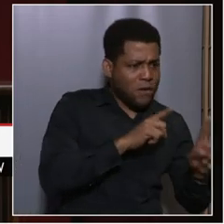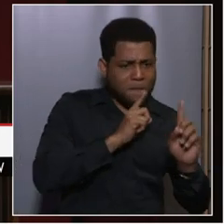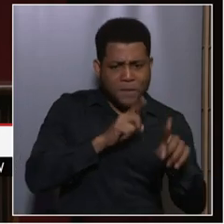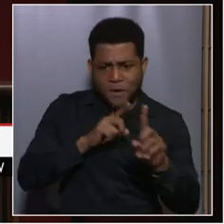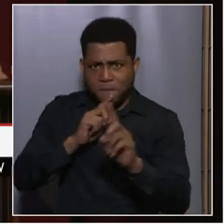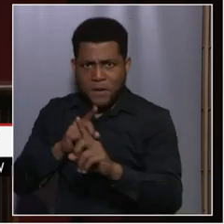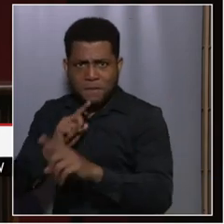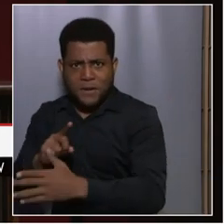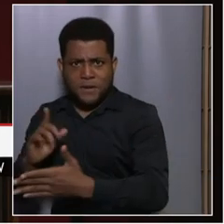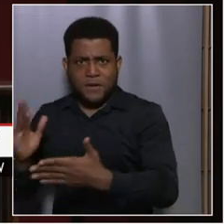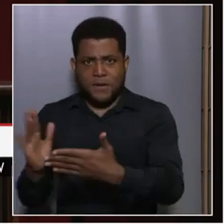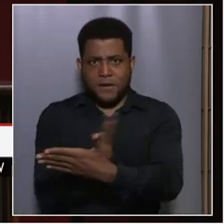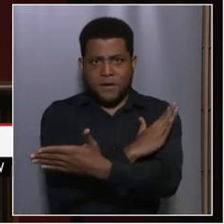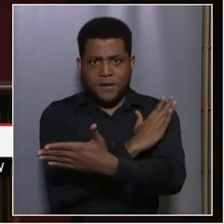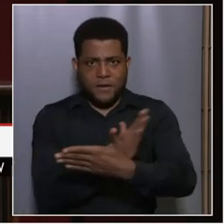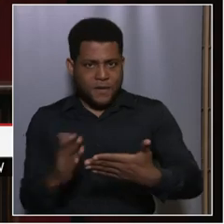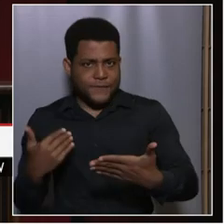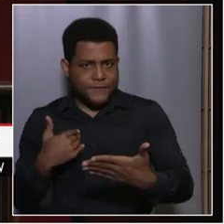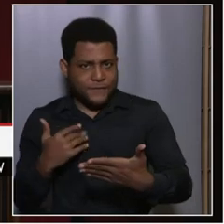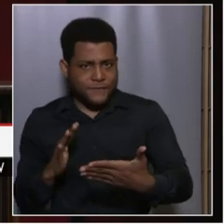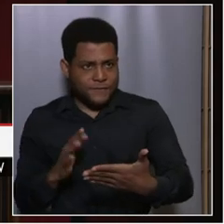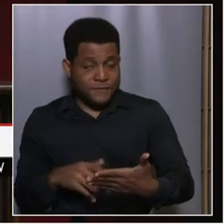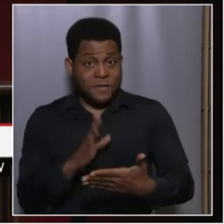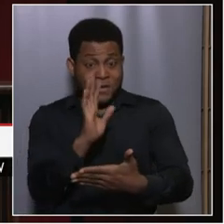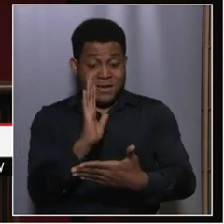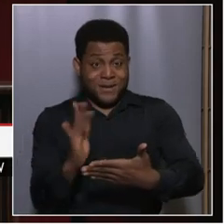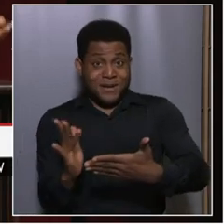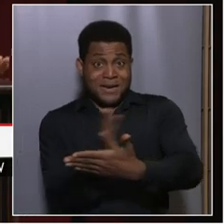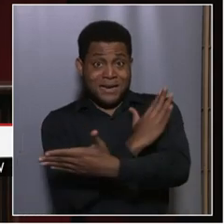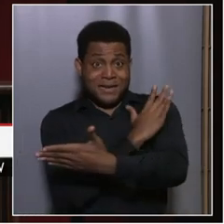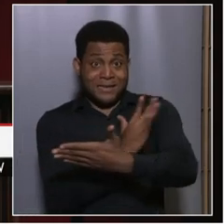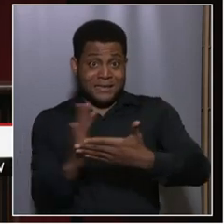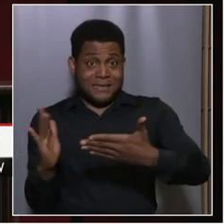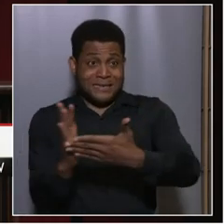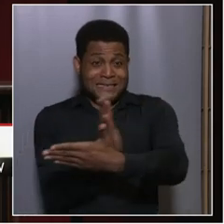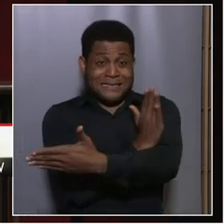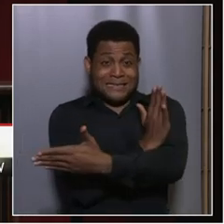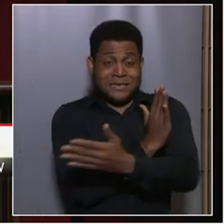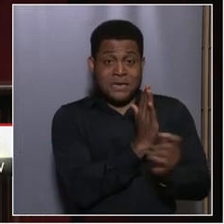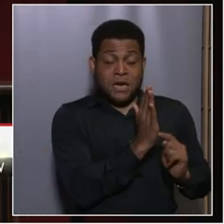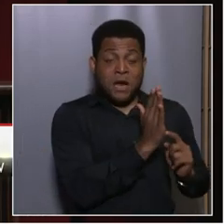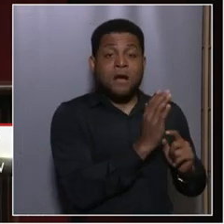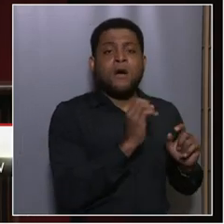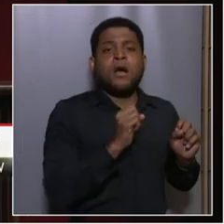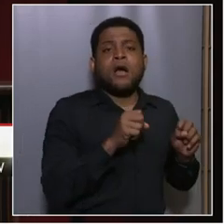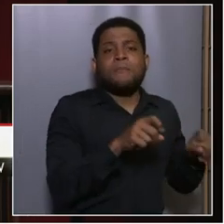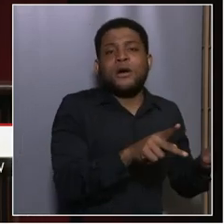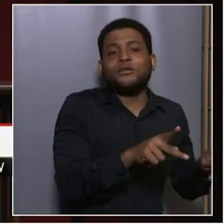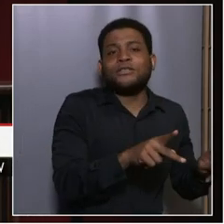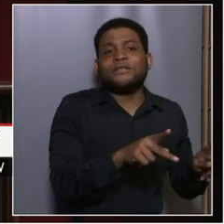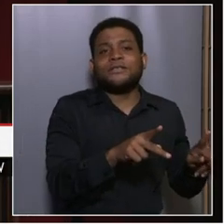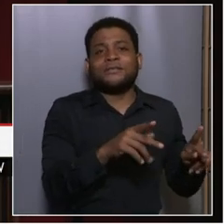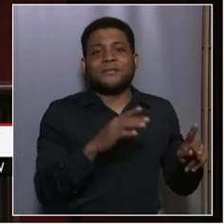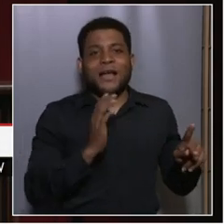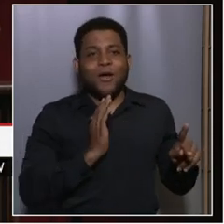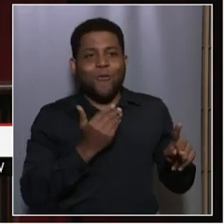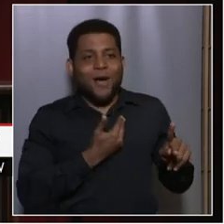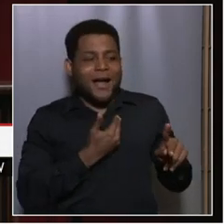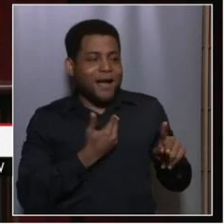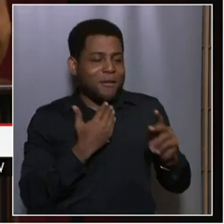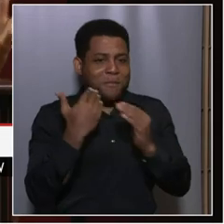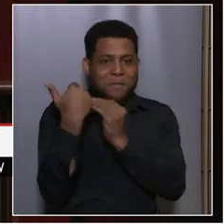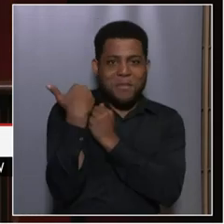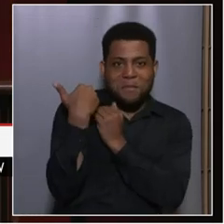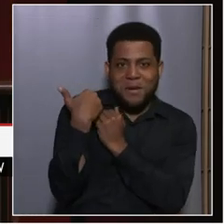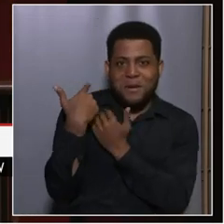that spectrum from opportunity, which is our responsibility as a good government to create. That's